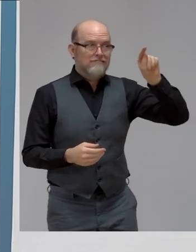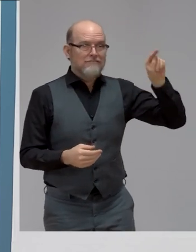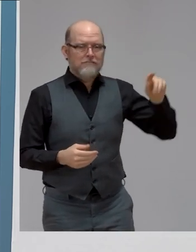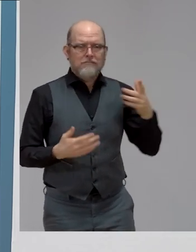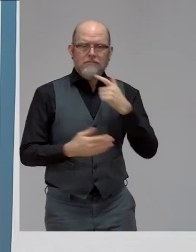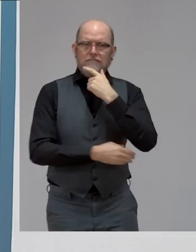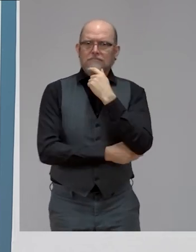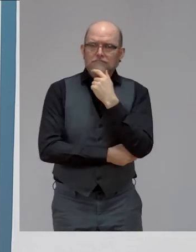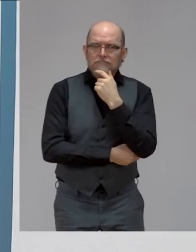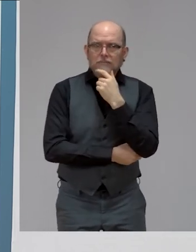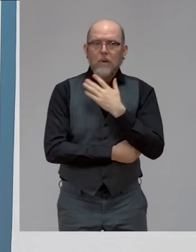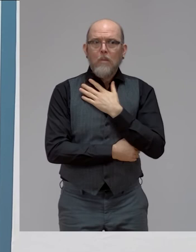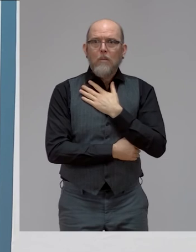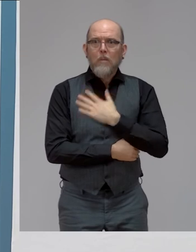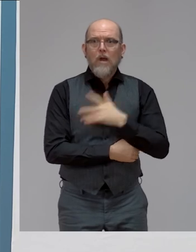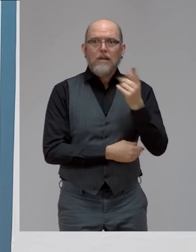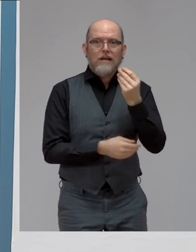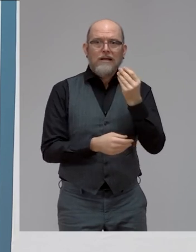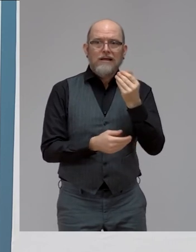want to save on expenses.